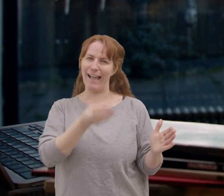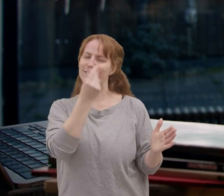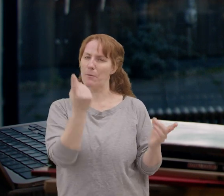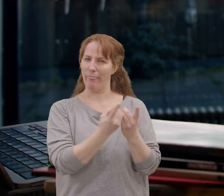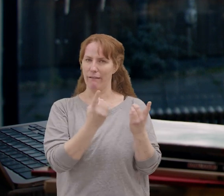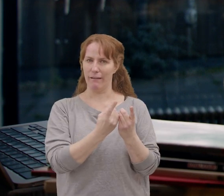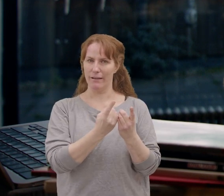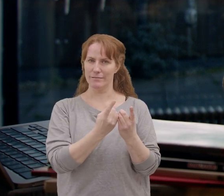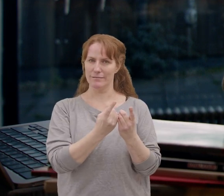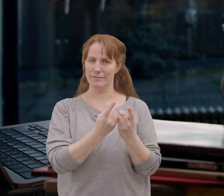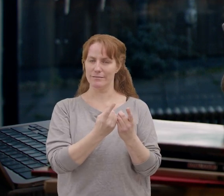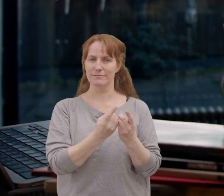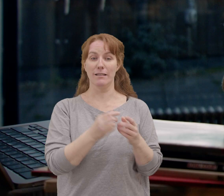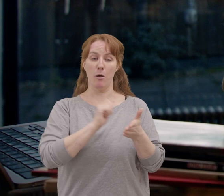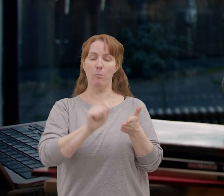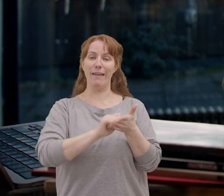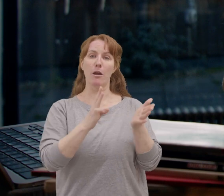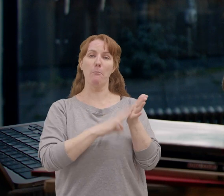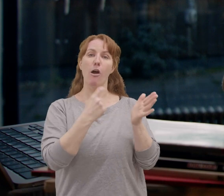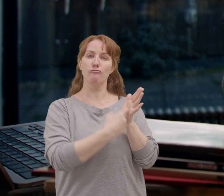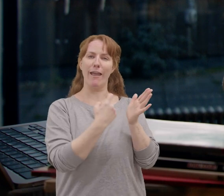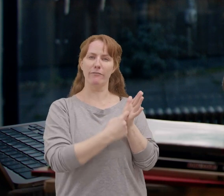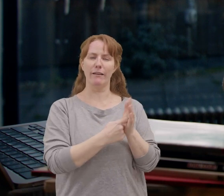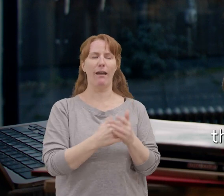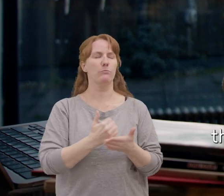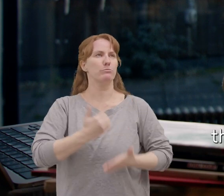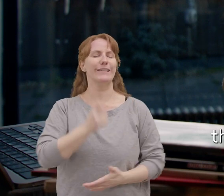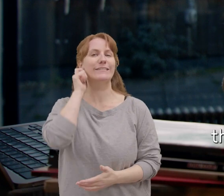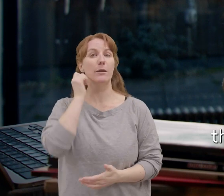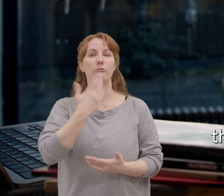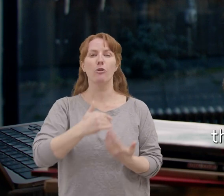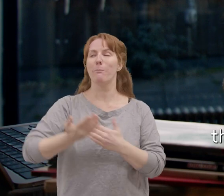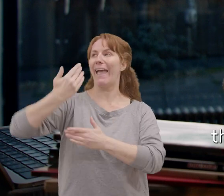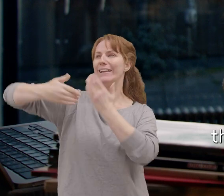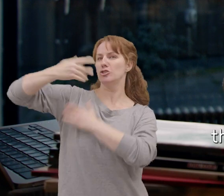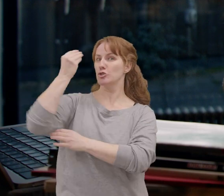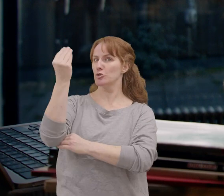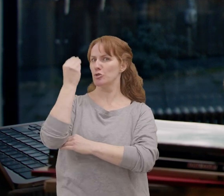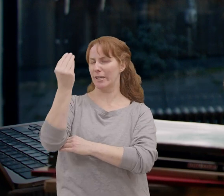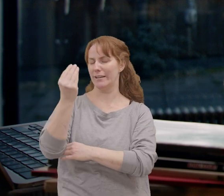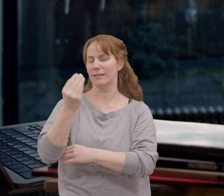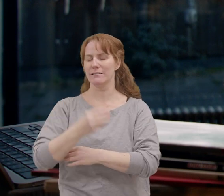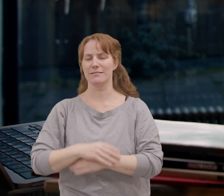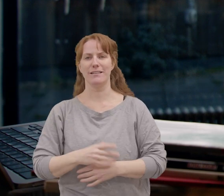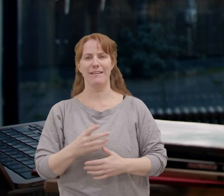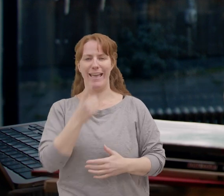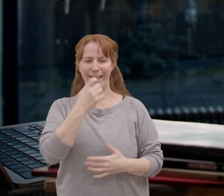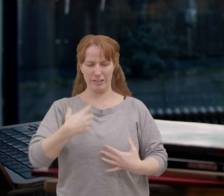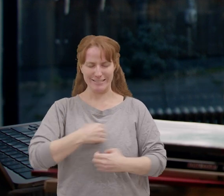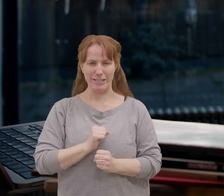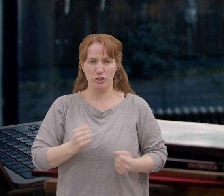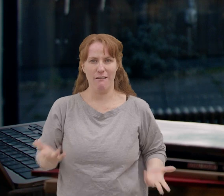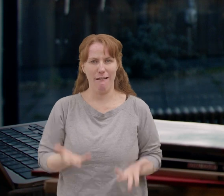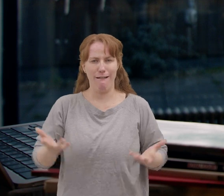few elements. The playwright Mark Ravenhill has this brilliant tip that the ancient Greeks used to use, which can really up